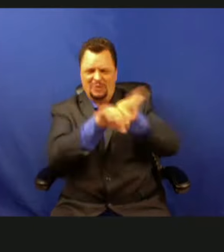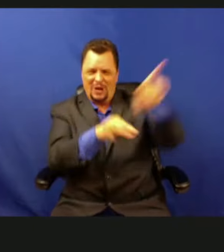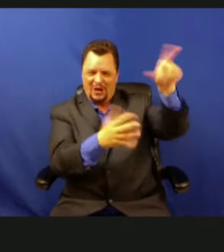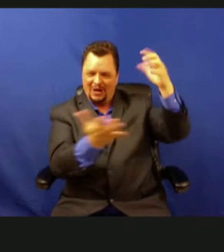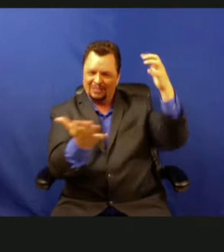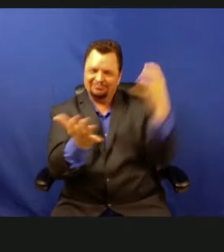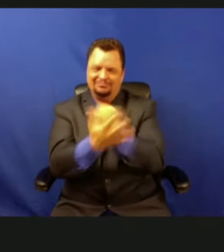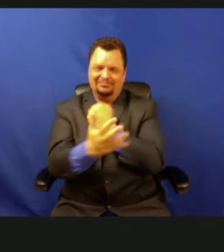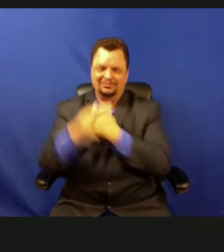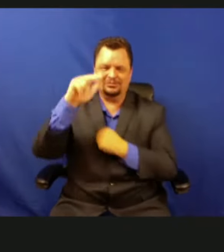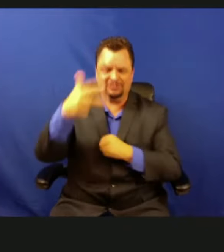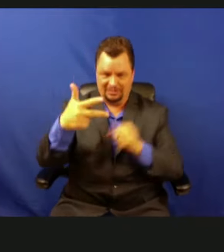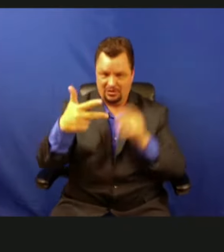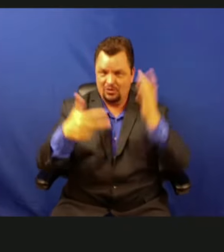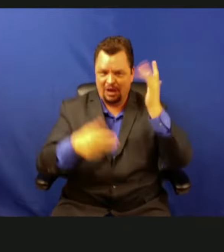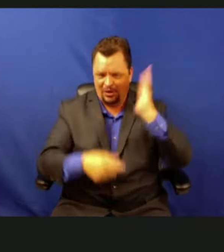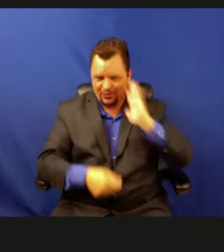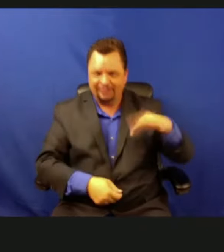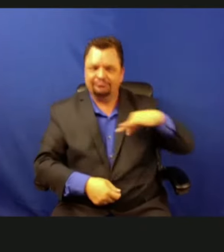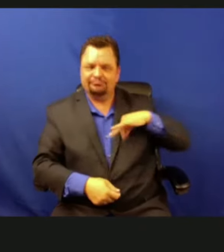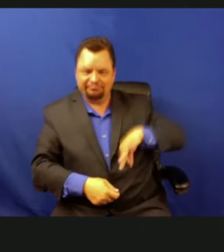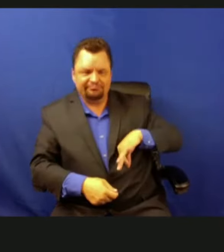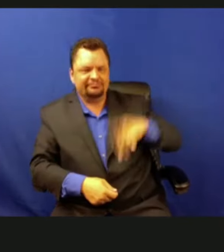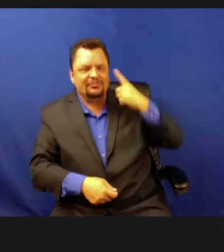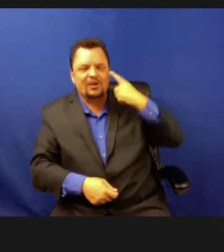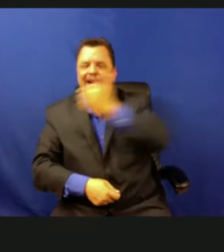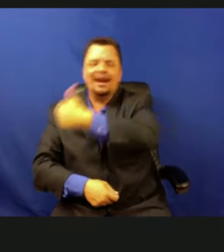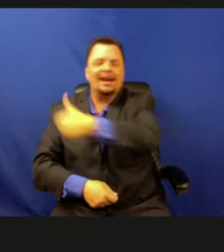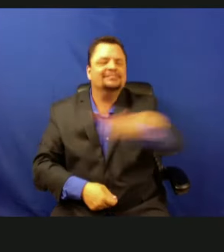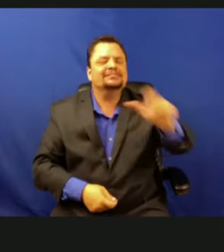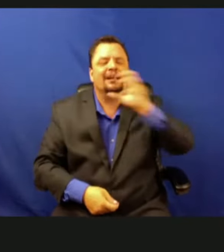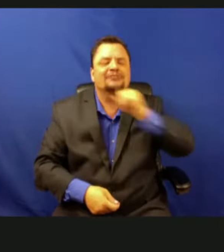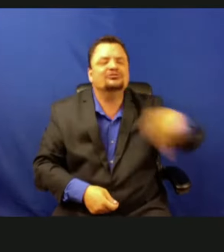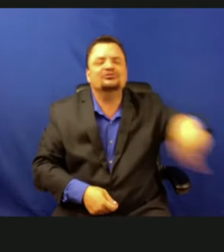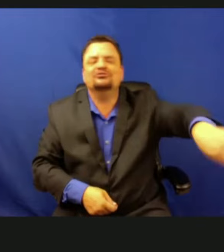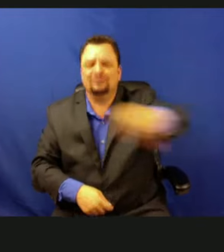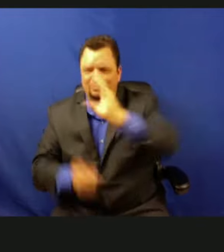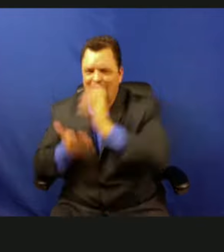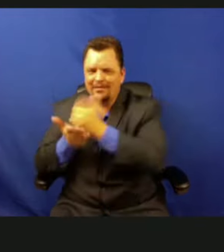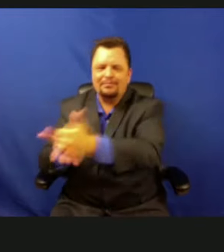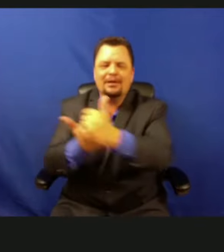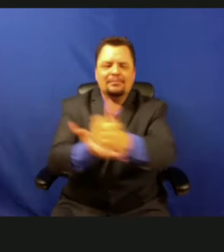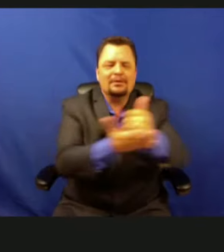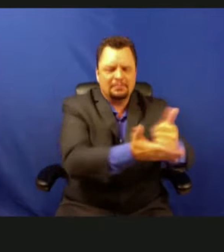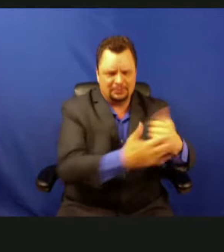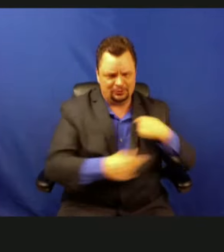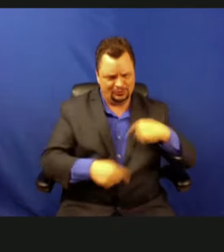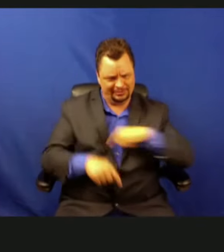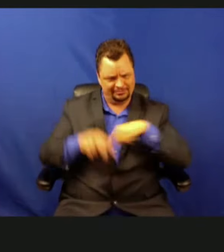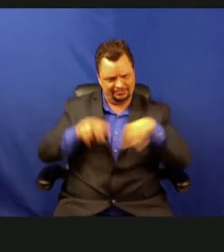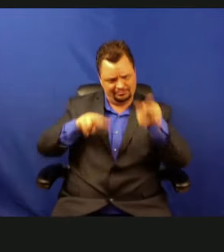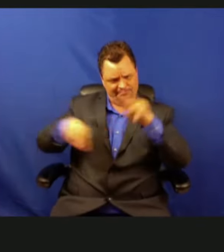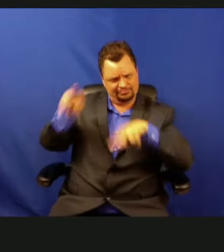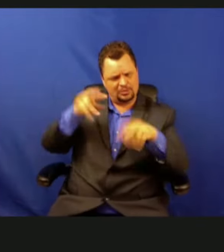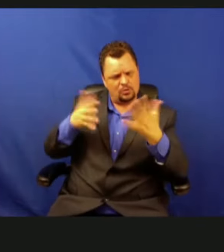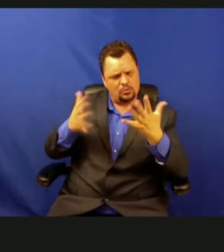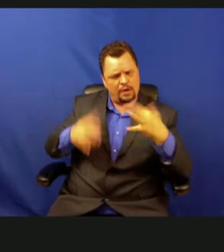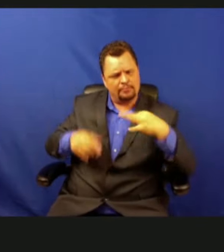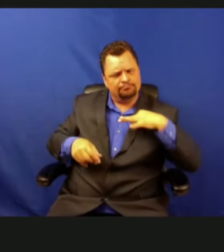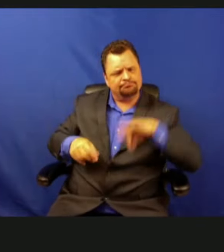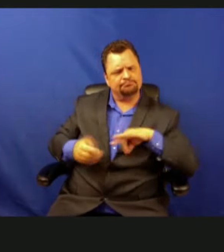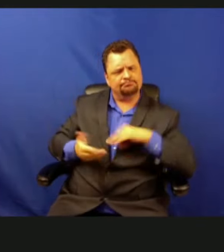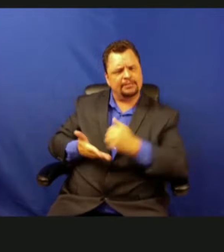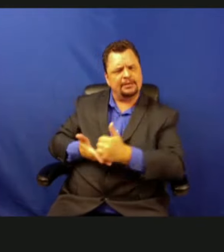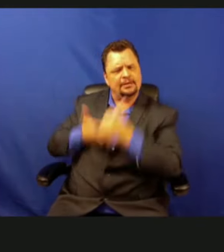in receiving that. The benefits outweigh the costs overwhelmingly, and the FDA needs to get out of their ivory tower and realize